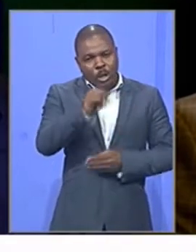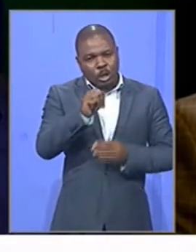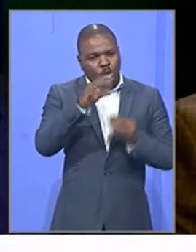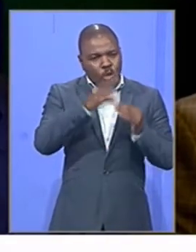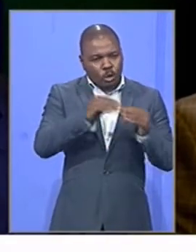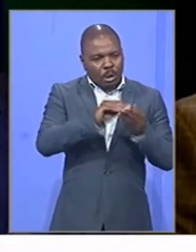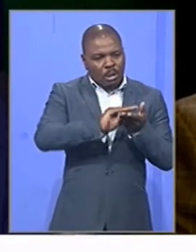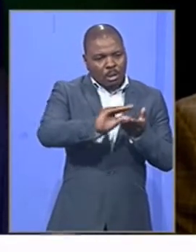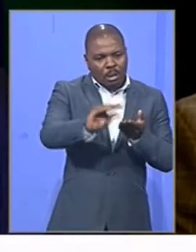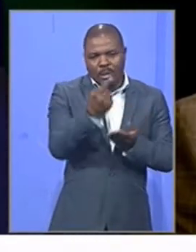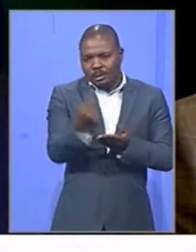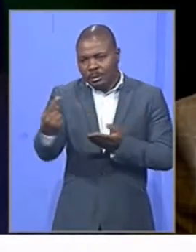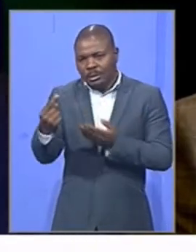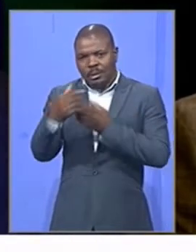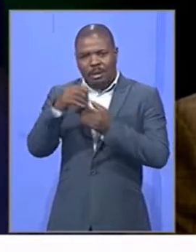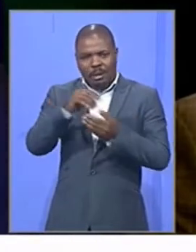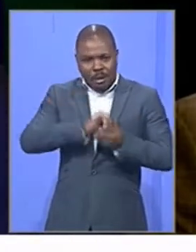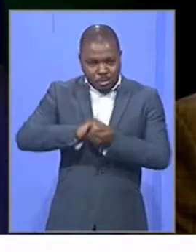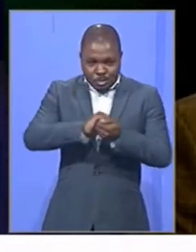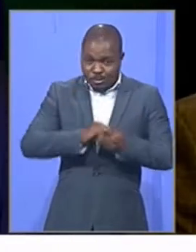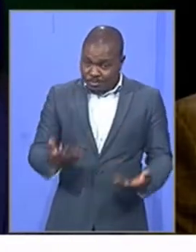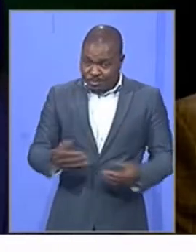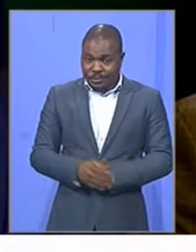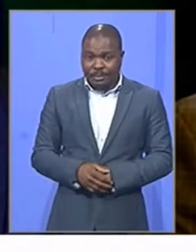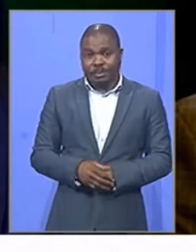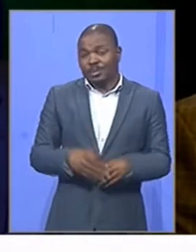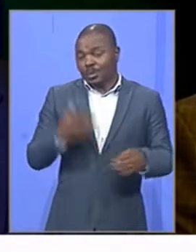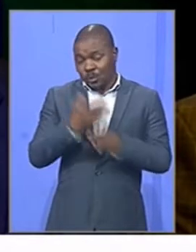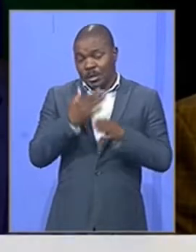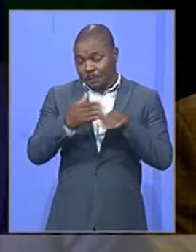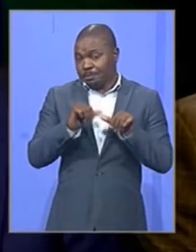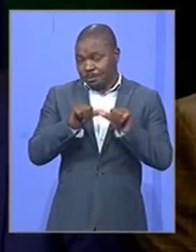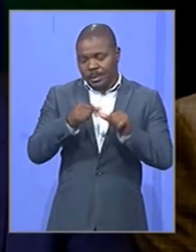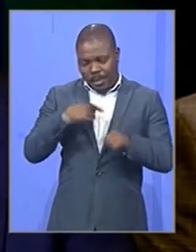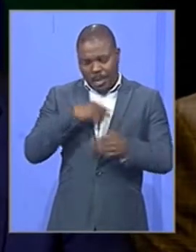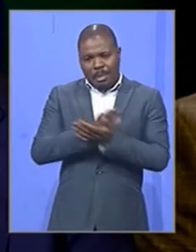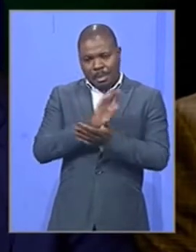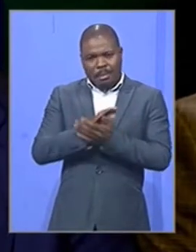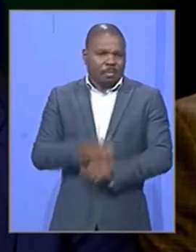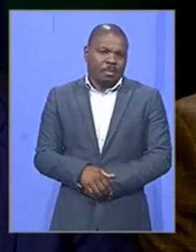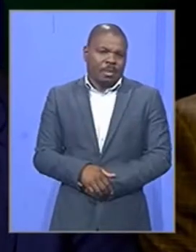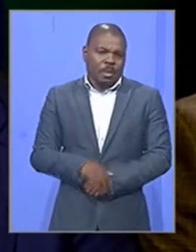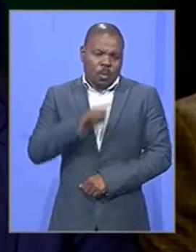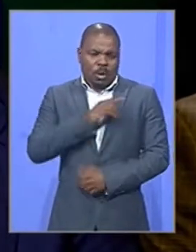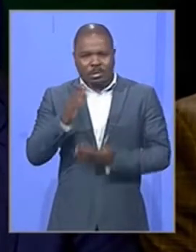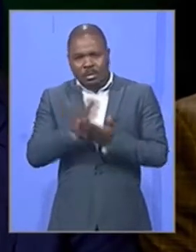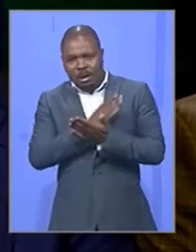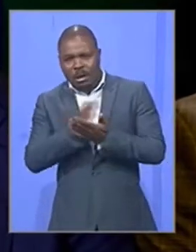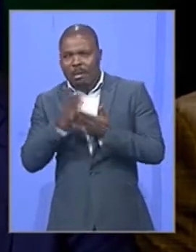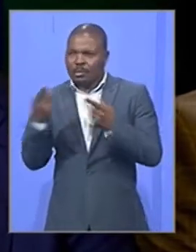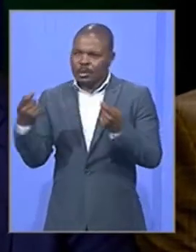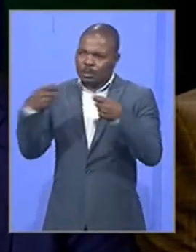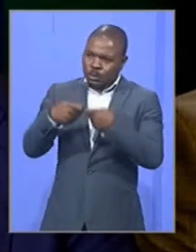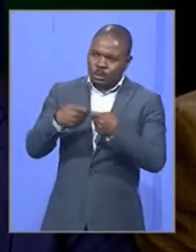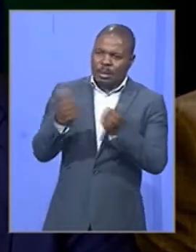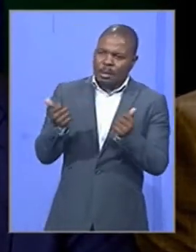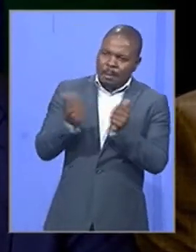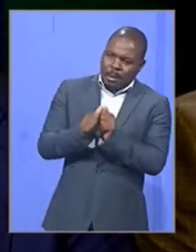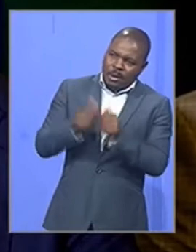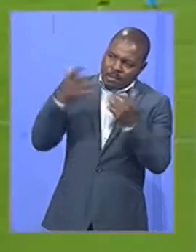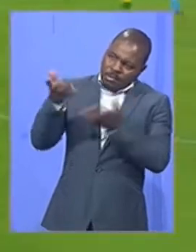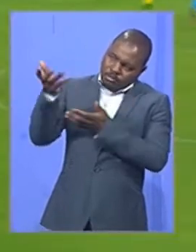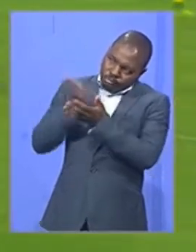member association. And you know, the work is going on. I'm happy because some of the sponsors and the partners have come and spoken